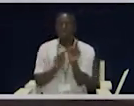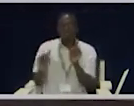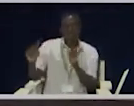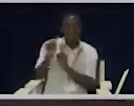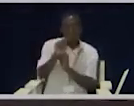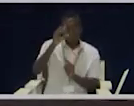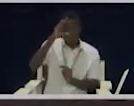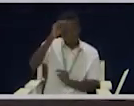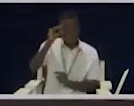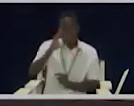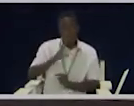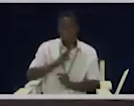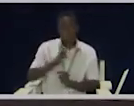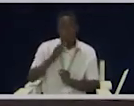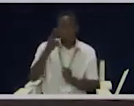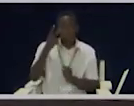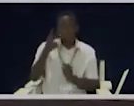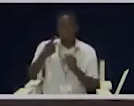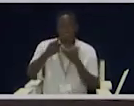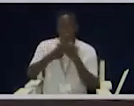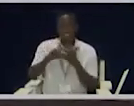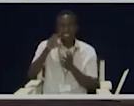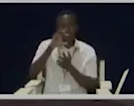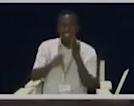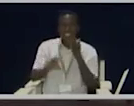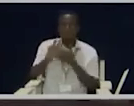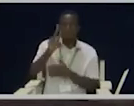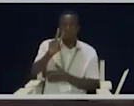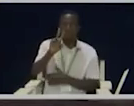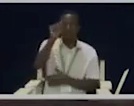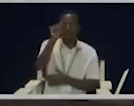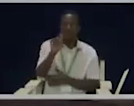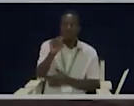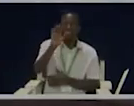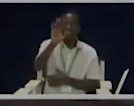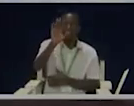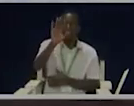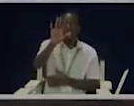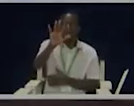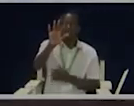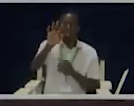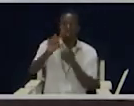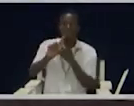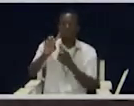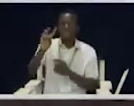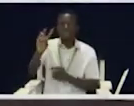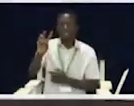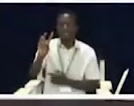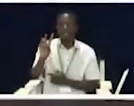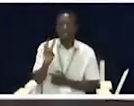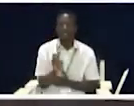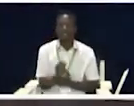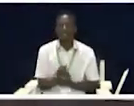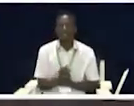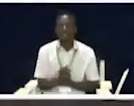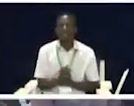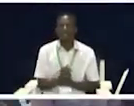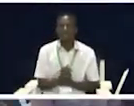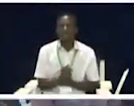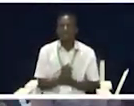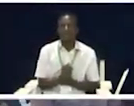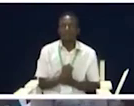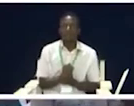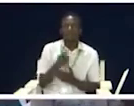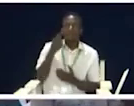need be. We see this in Genesis chapter 2, 5 to 6. Genesis chapter 2, 5 to 6.